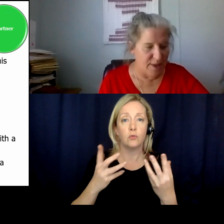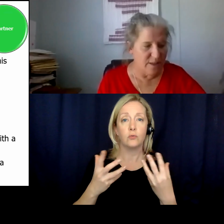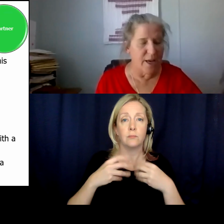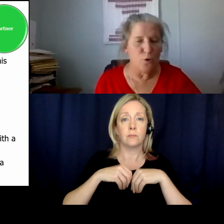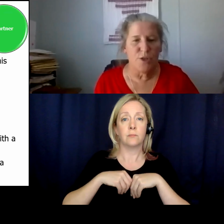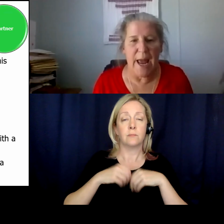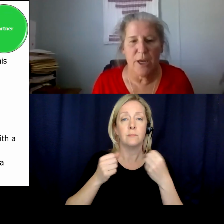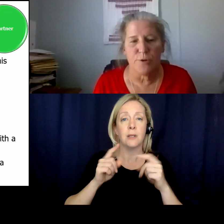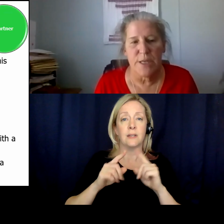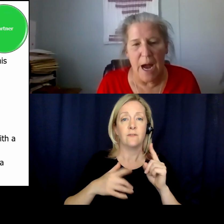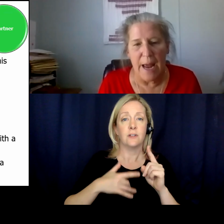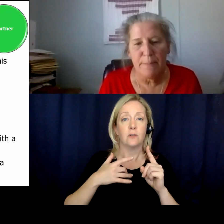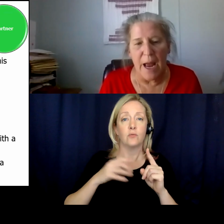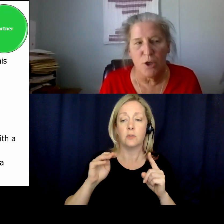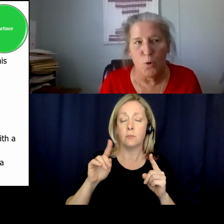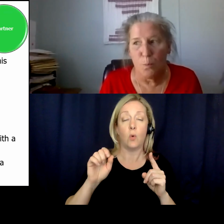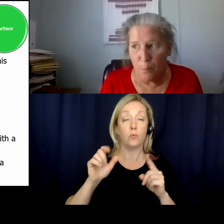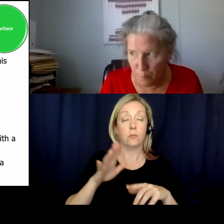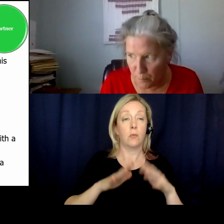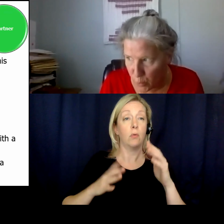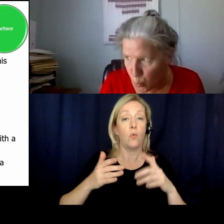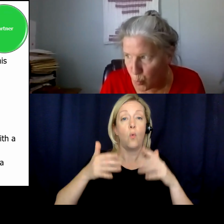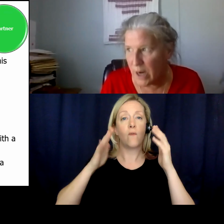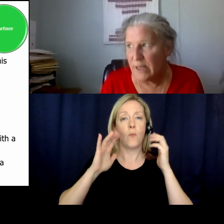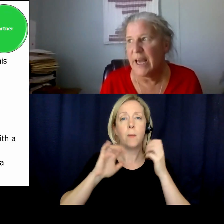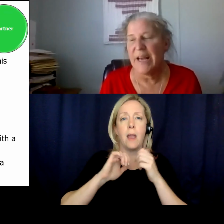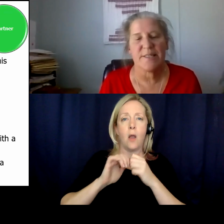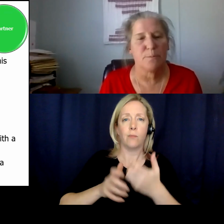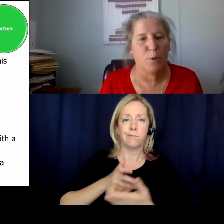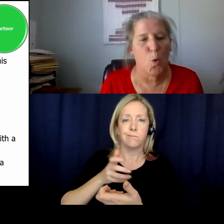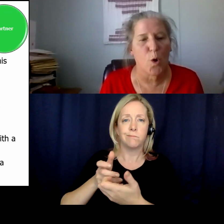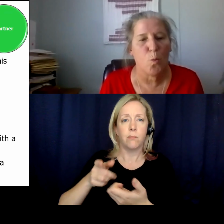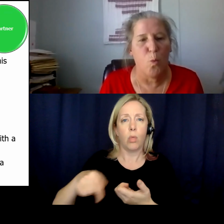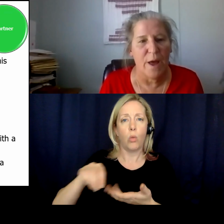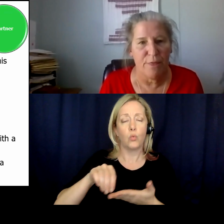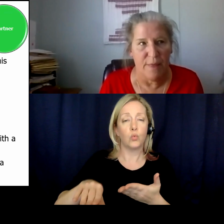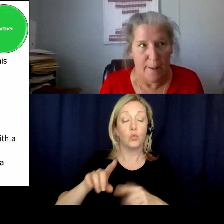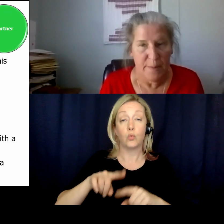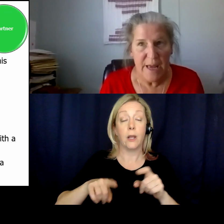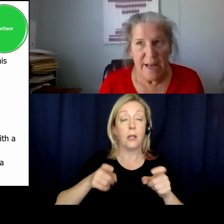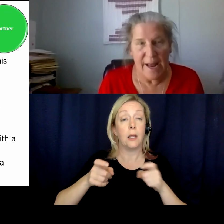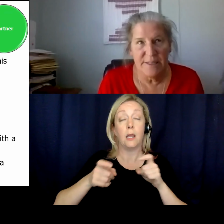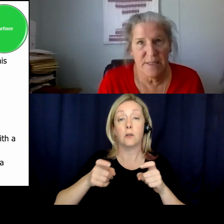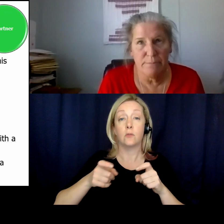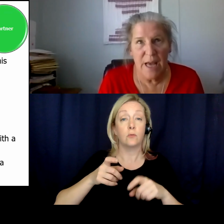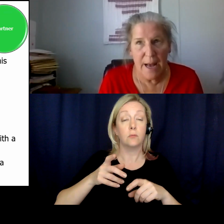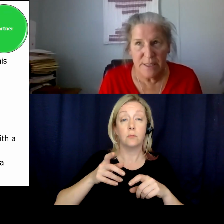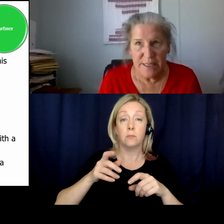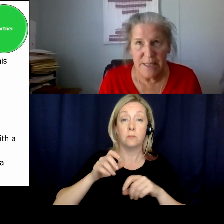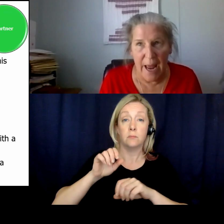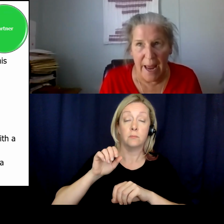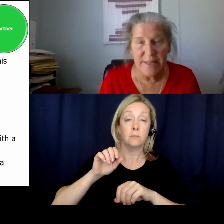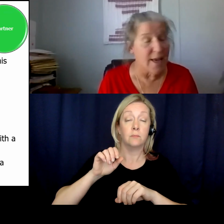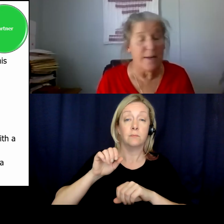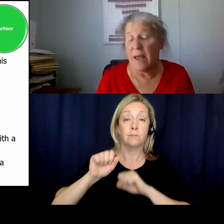I think that you take your time and you really explore with them. And sometimes